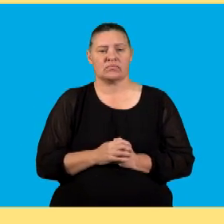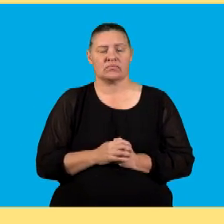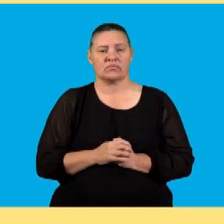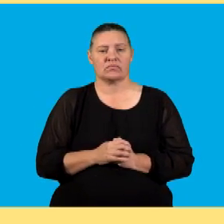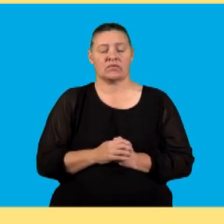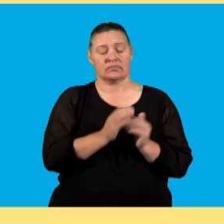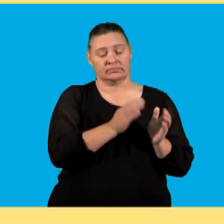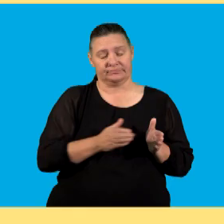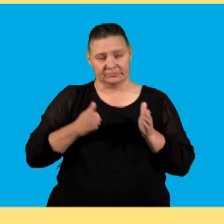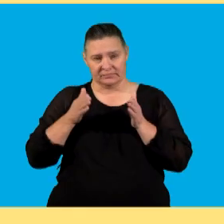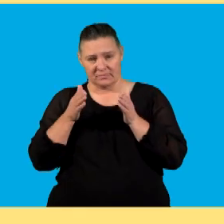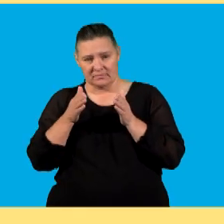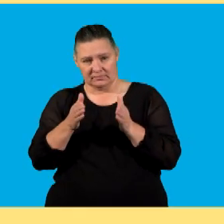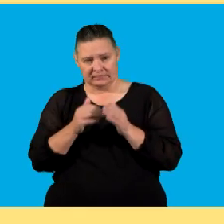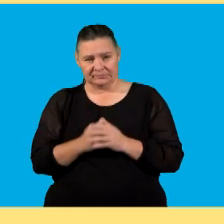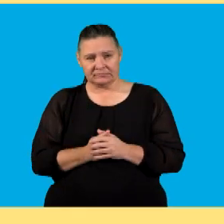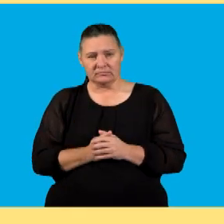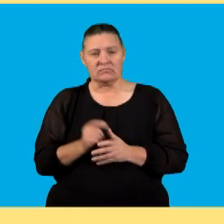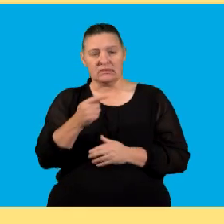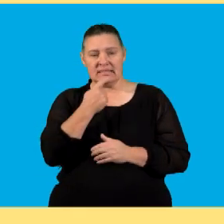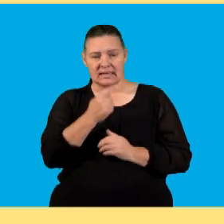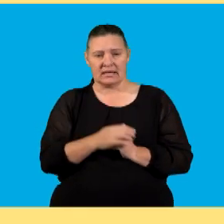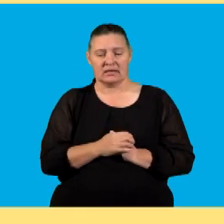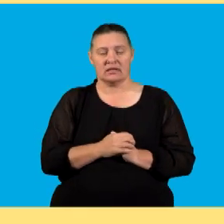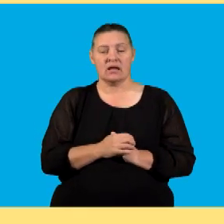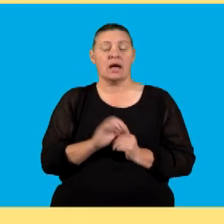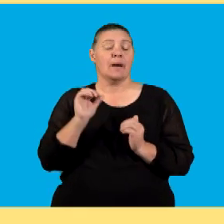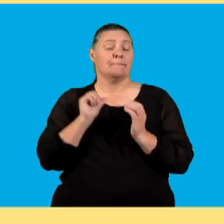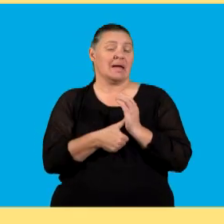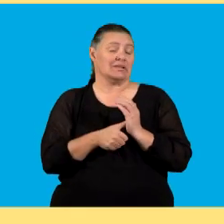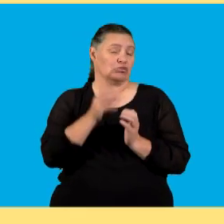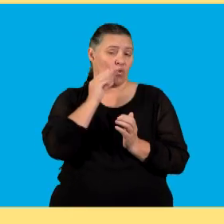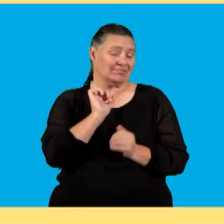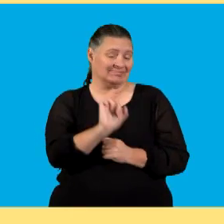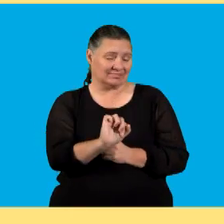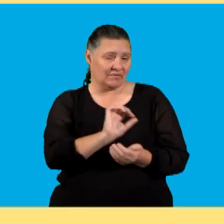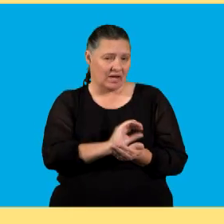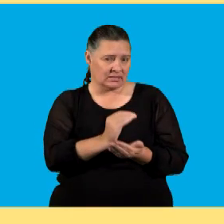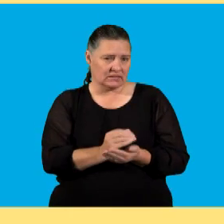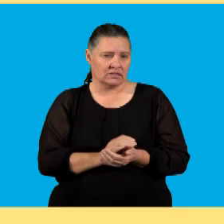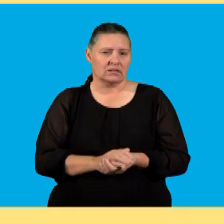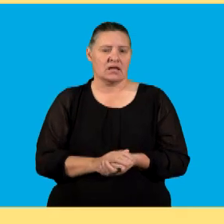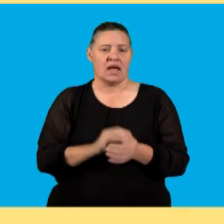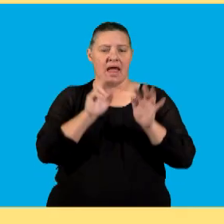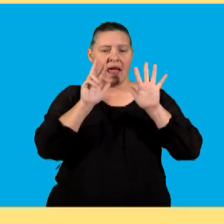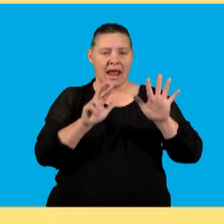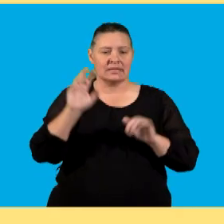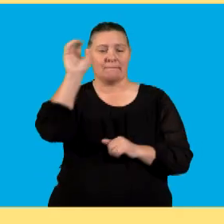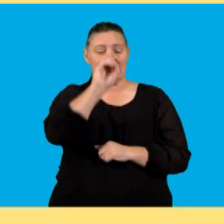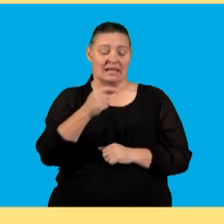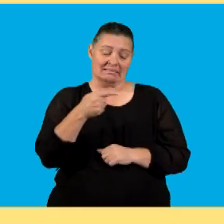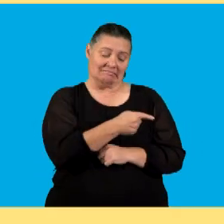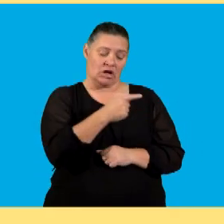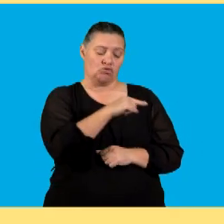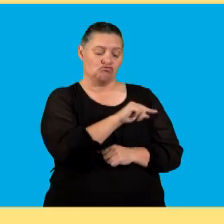I would then come to the next aspect. They say, pension fund, 8% of gross.